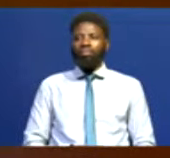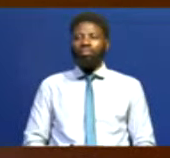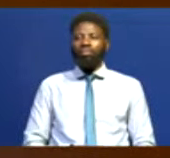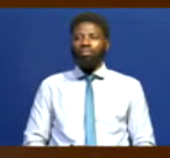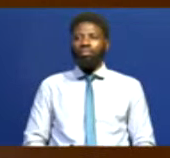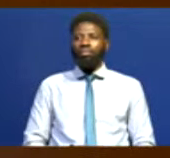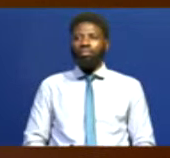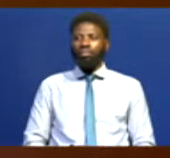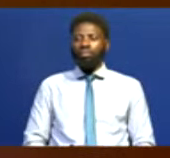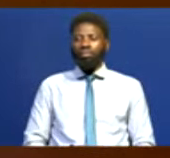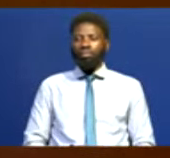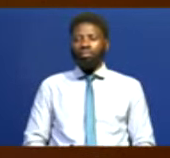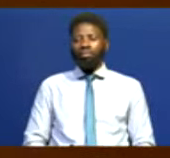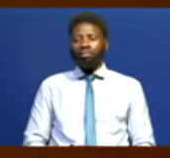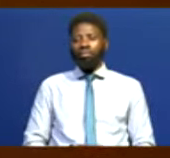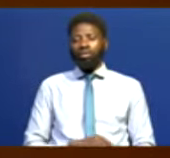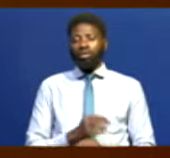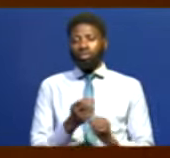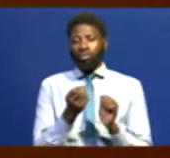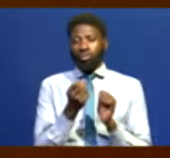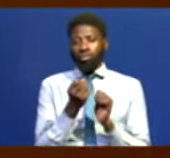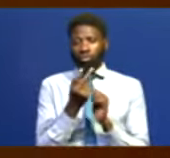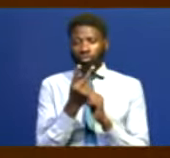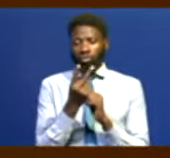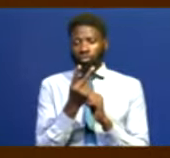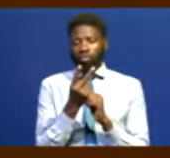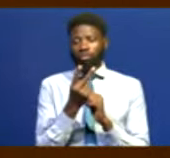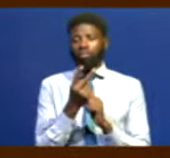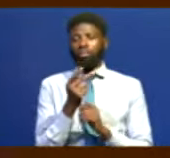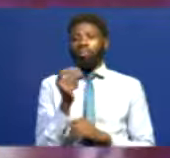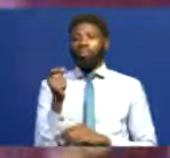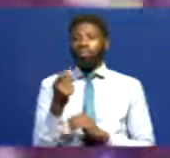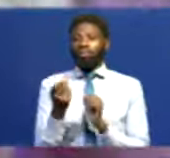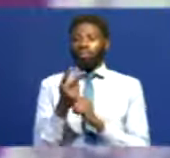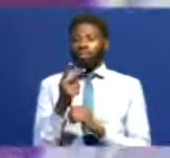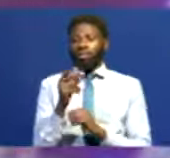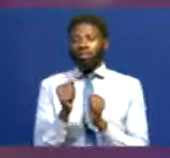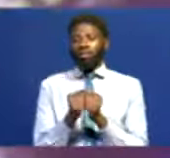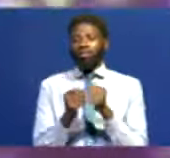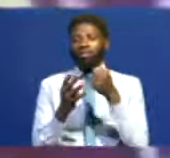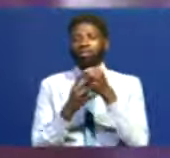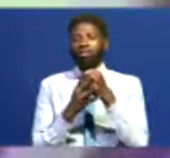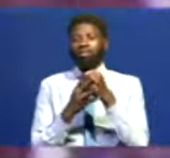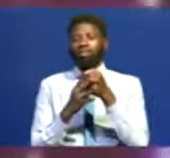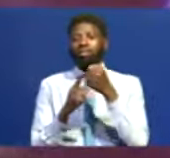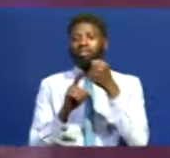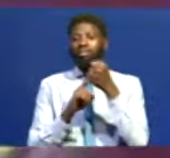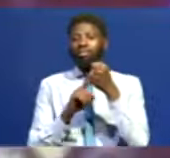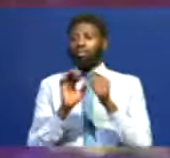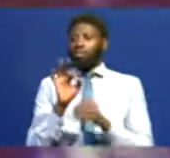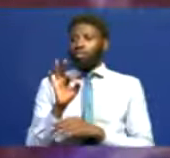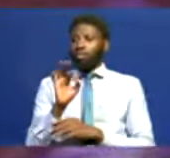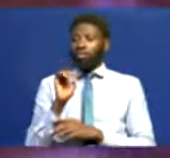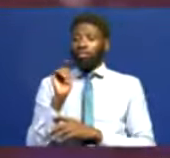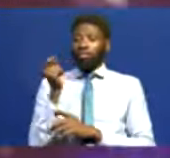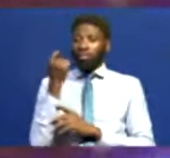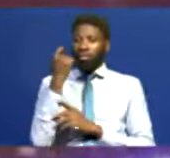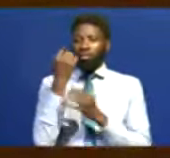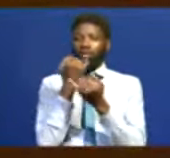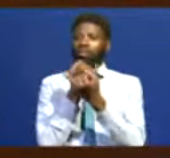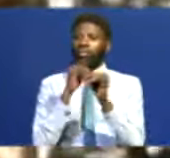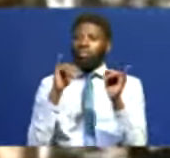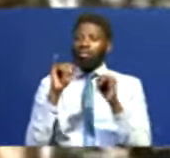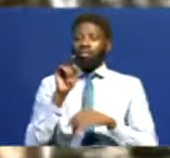Fast forward to 12th December 1963, Kenya gained independence. The Voice of Kenya televised the events